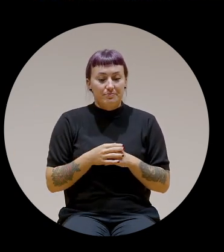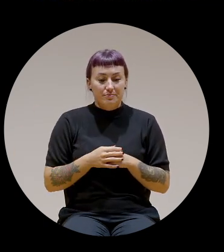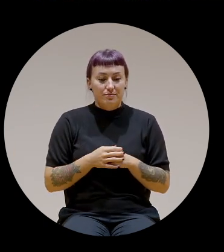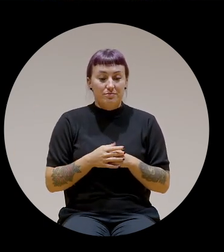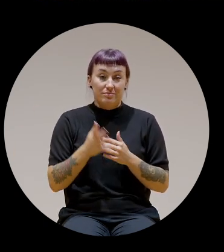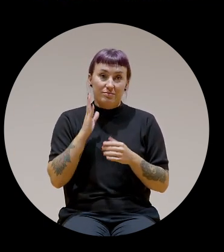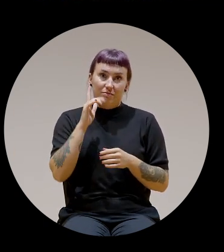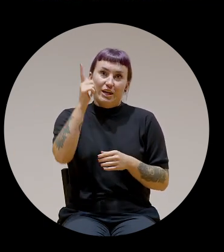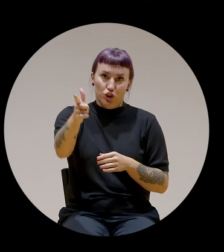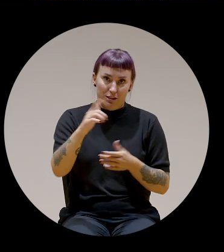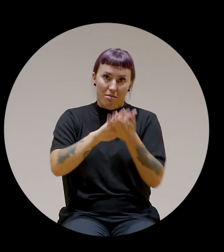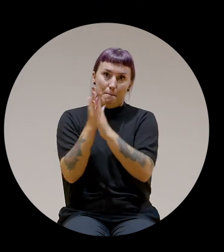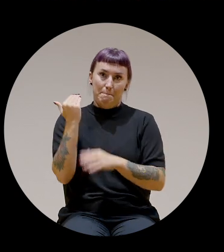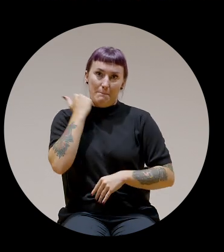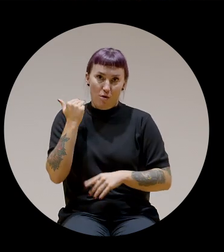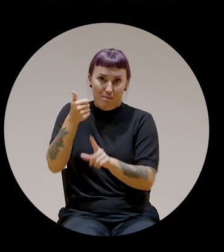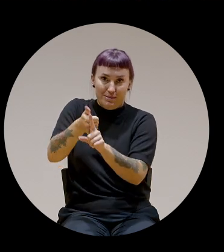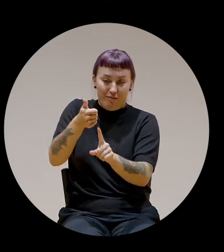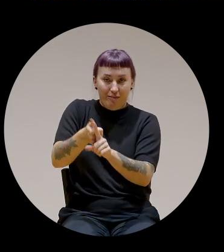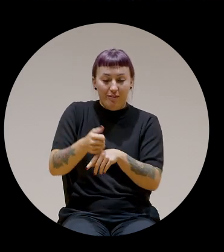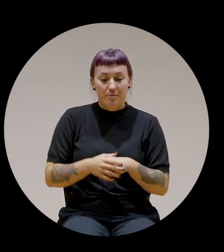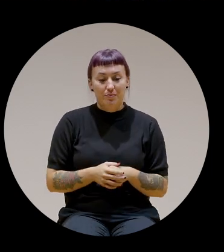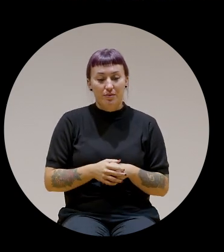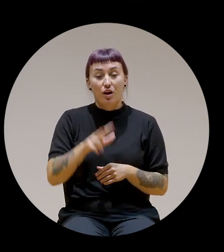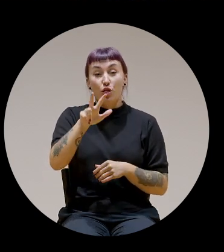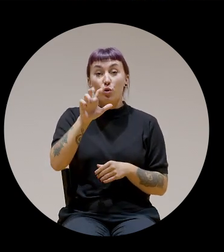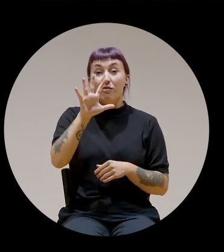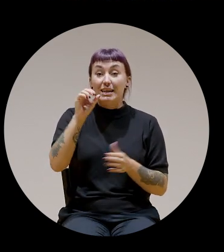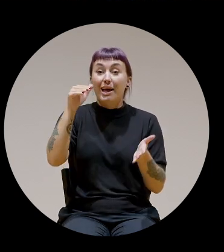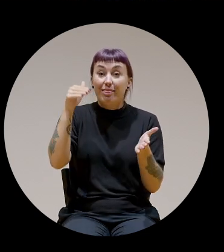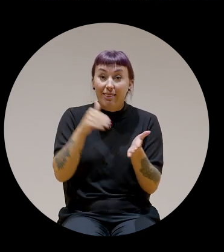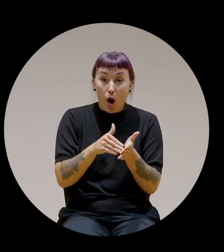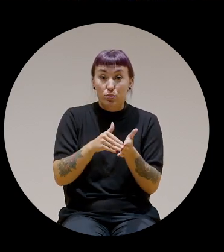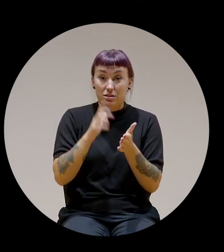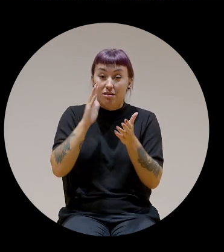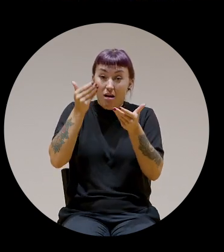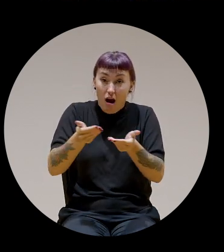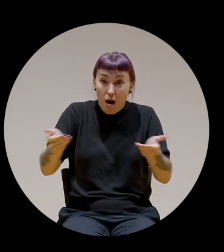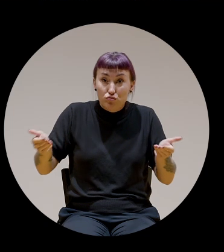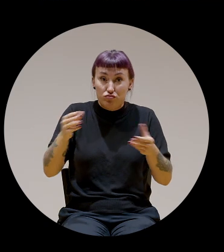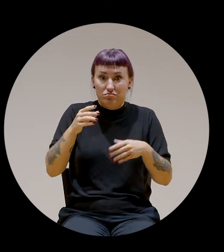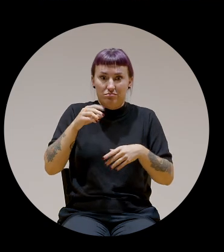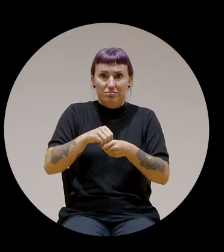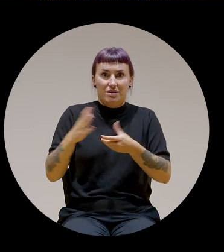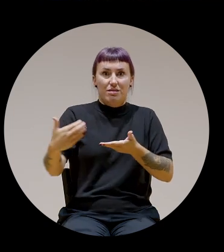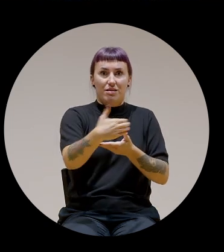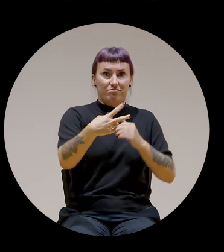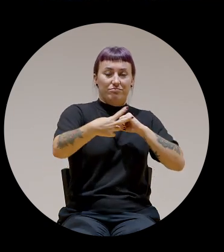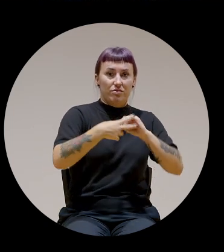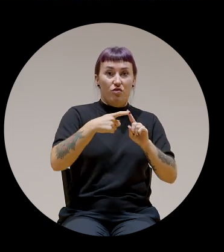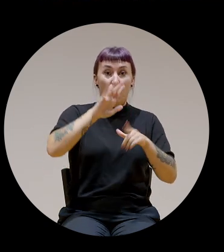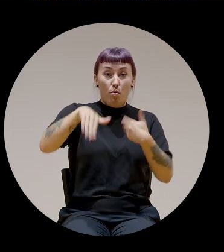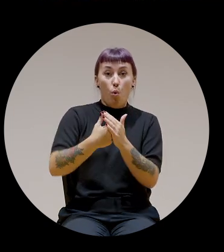eventually bankrupt him, is about 350,000 objects today in our collection from, as I said,